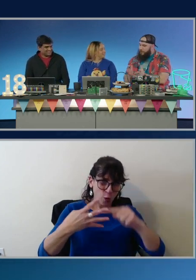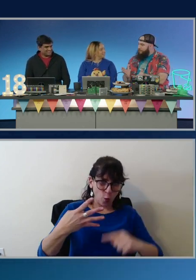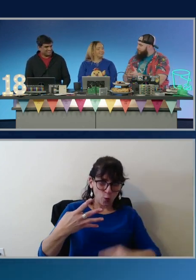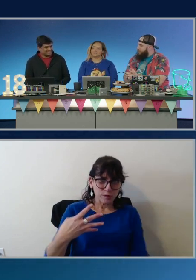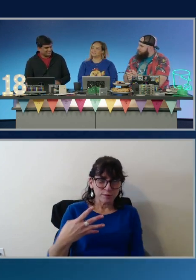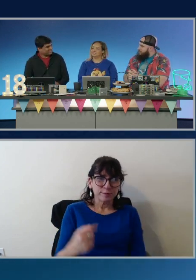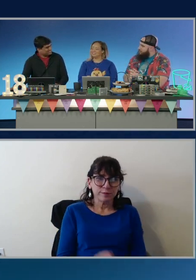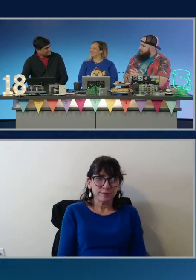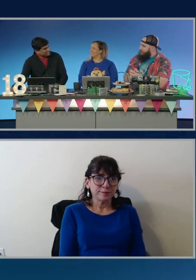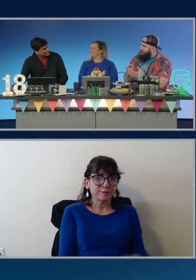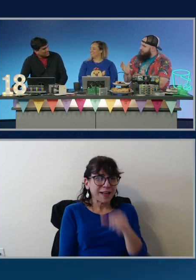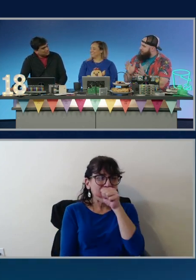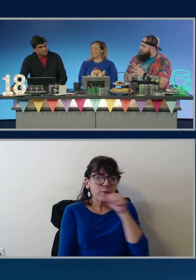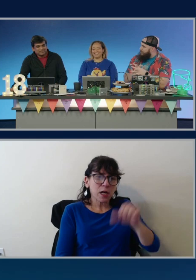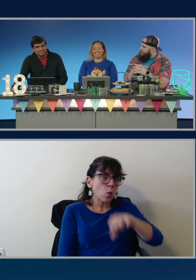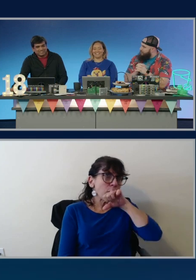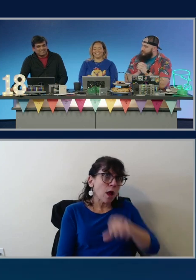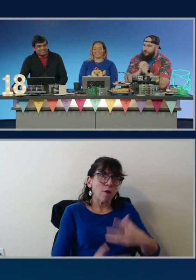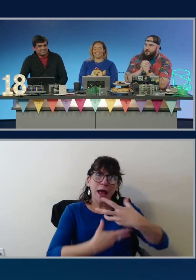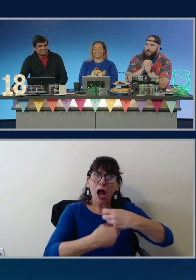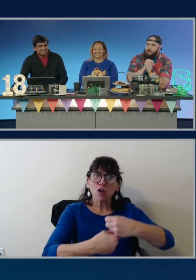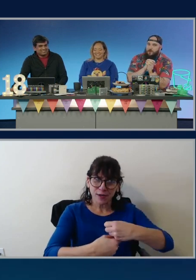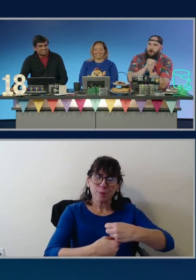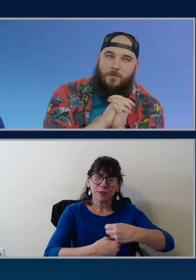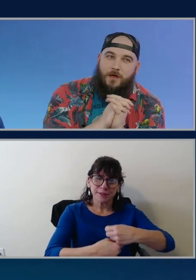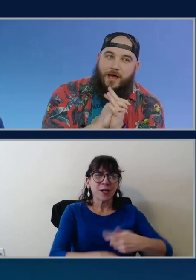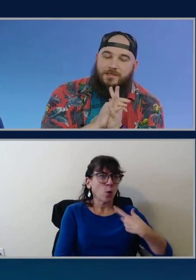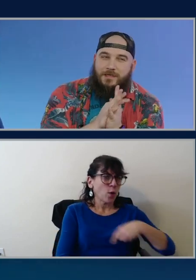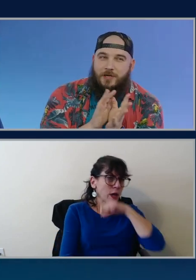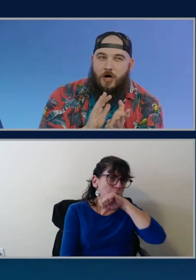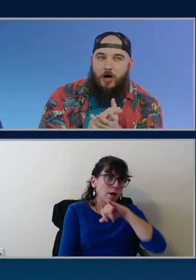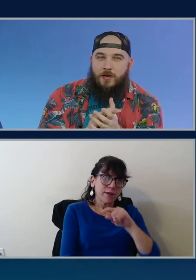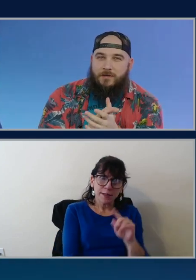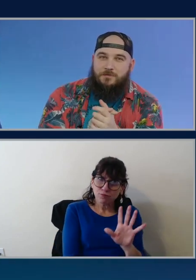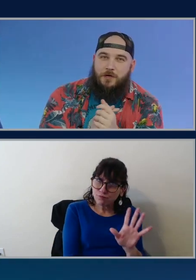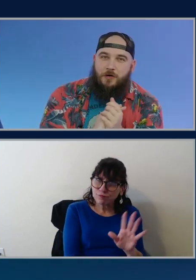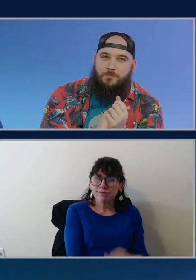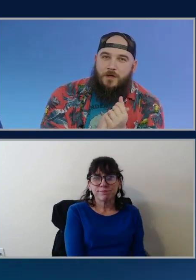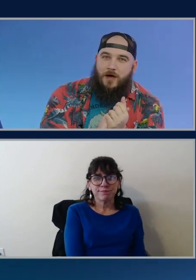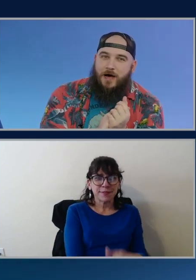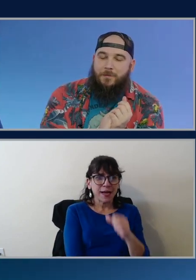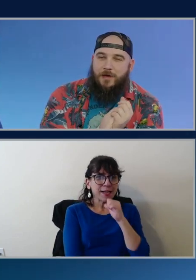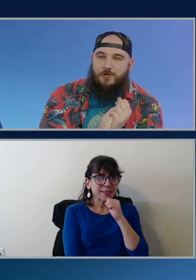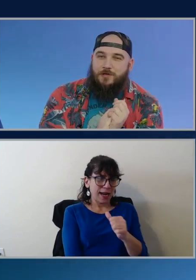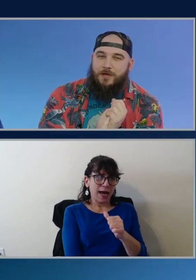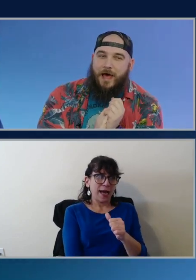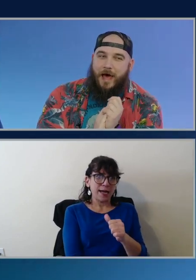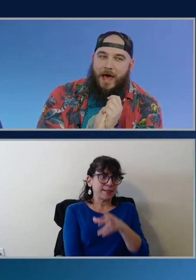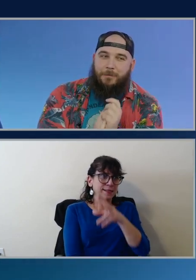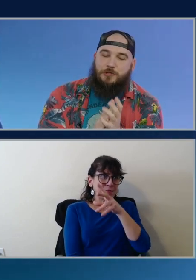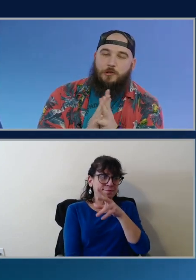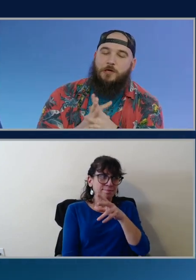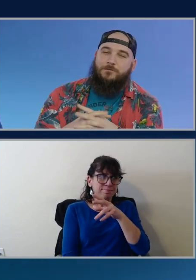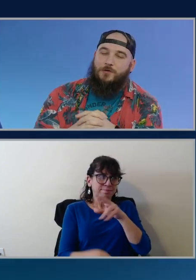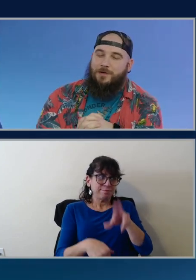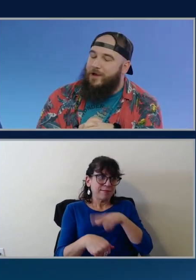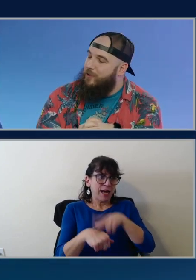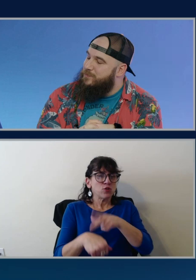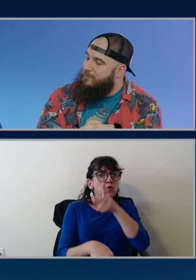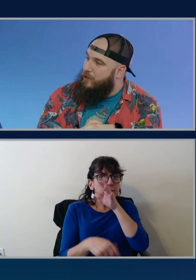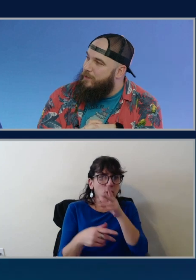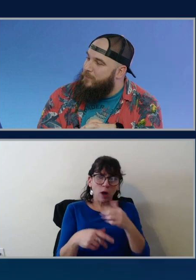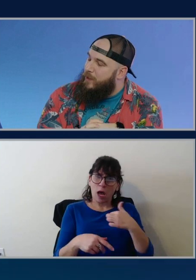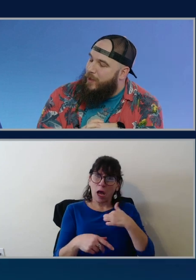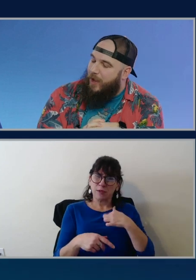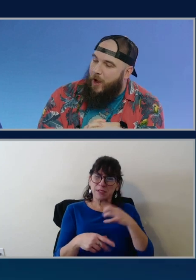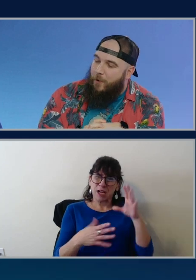Amazon, we love acronyms. That's just our favorite Absolutely, thing. We just love it. As a non-native speaker, I am actually absolutely confused by acronyms